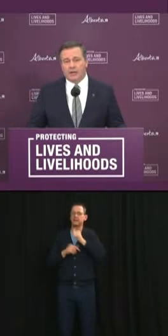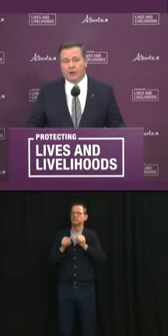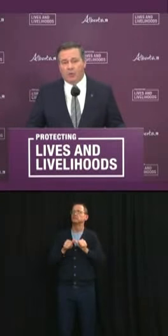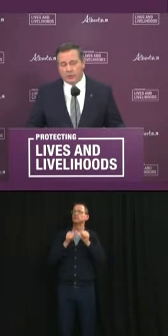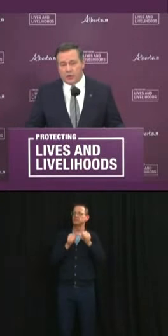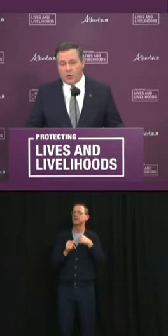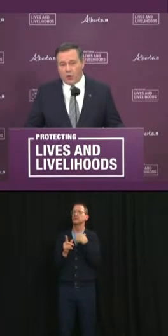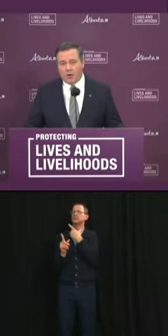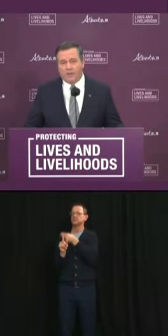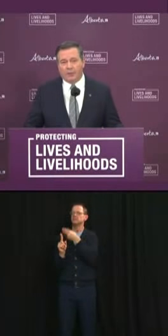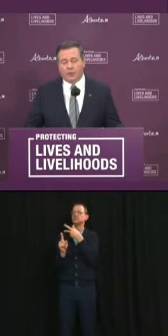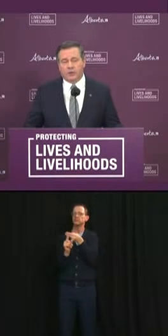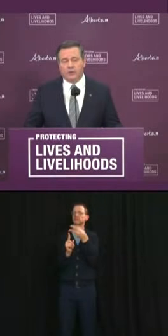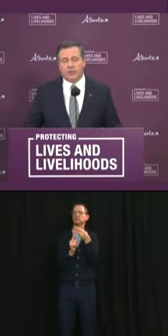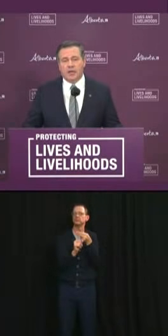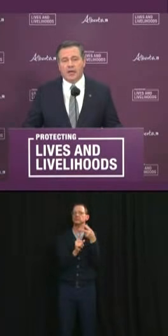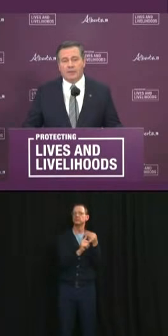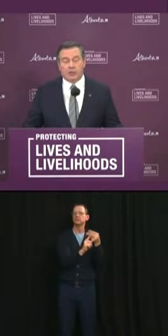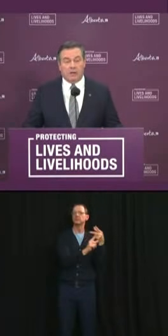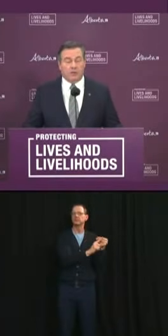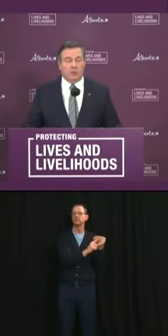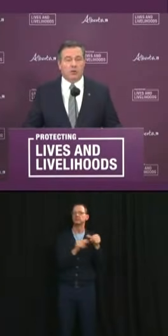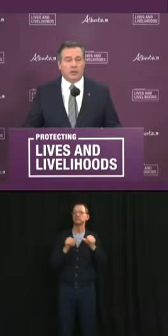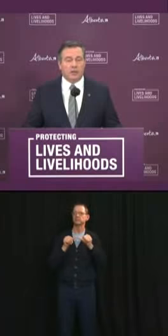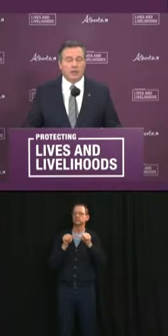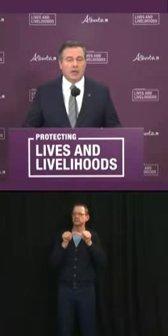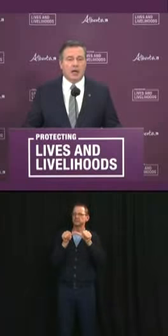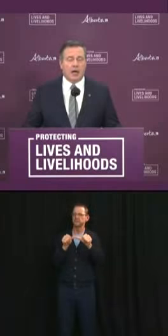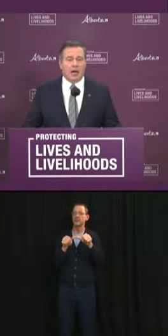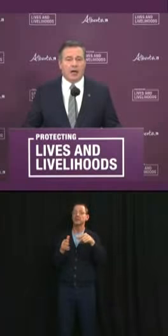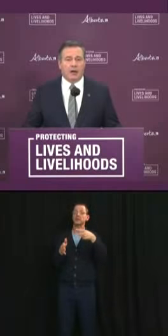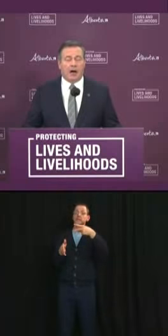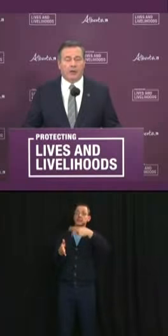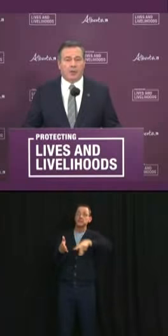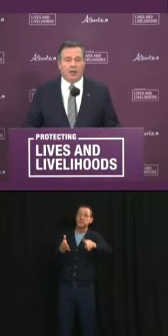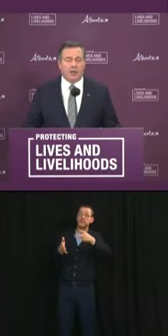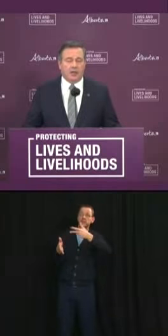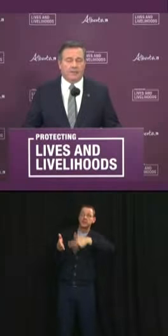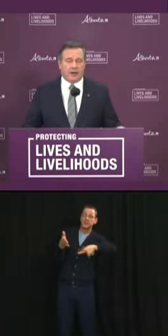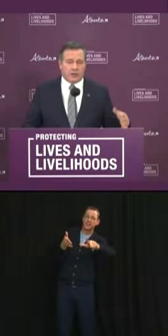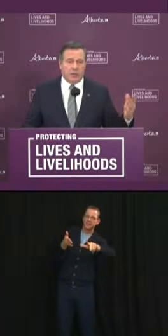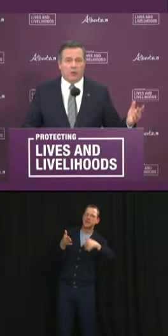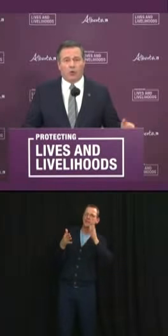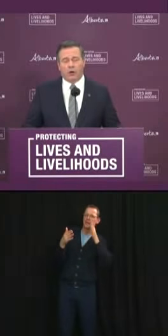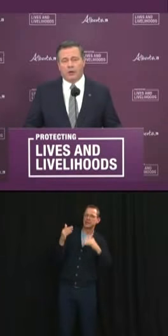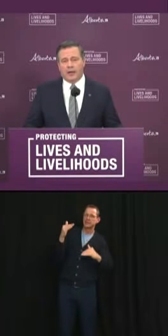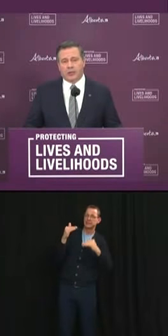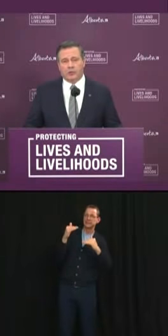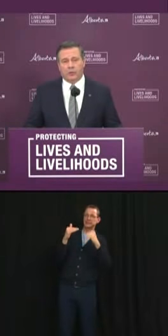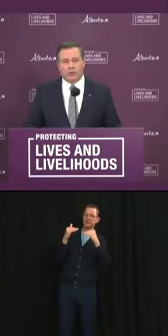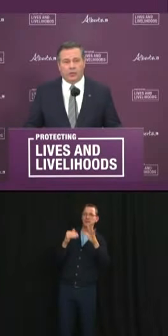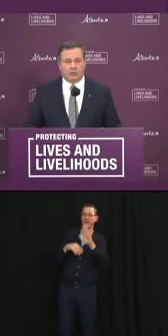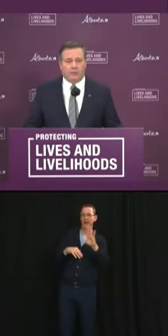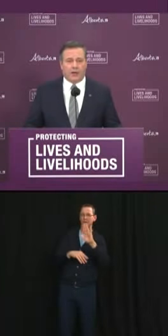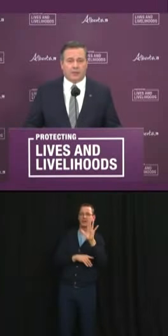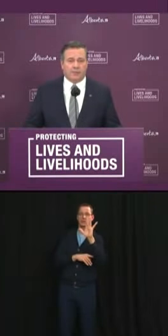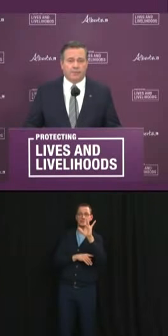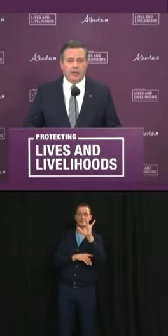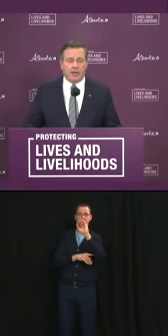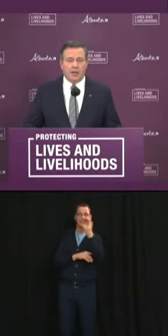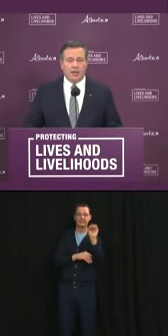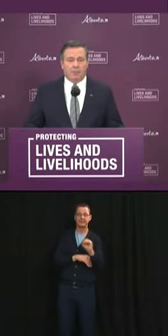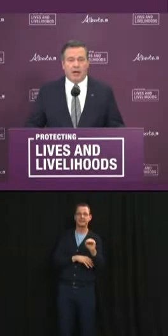to say that almost a quarter of Albertans have achieved immunity, either by the vaccine or natural immunity through